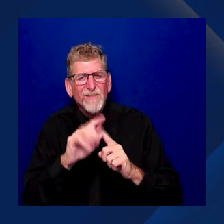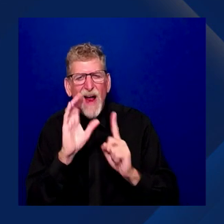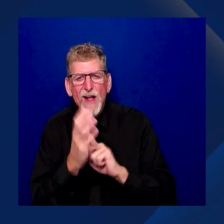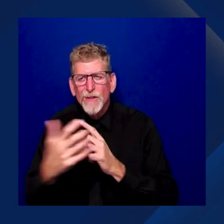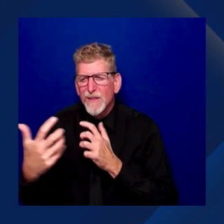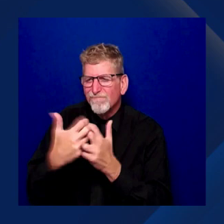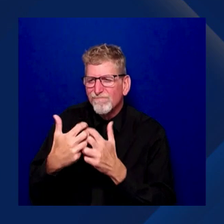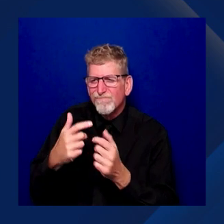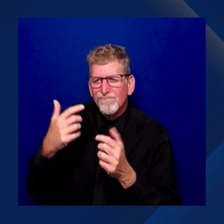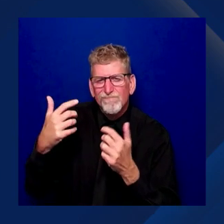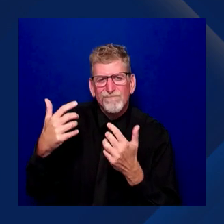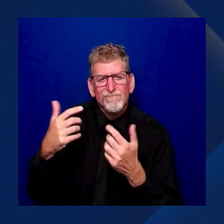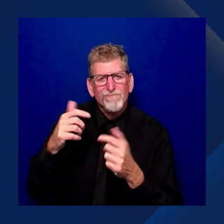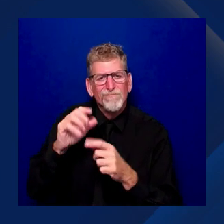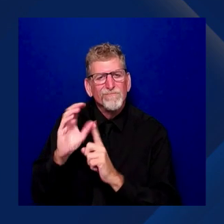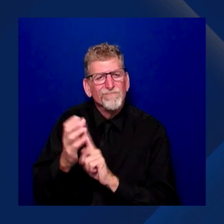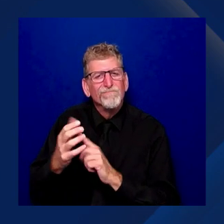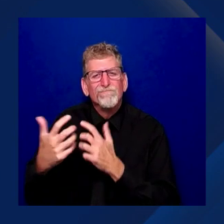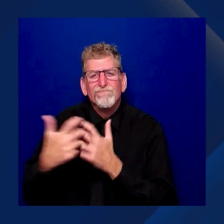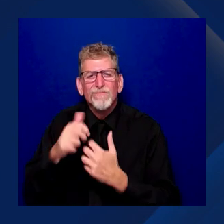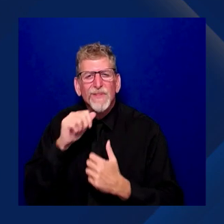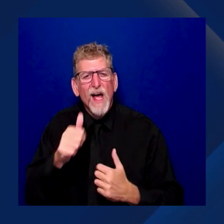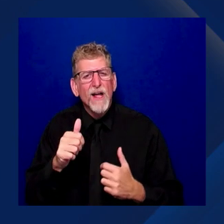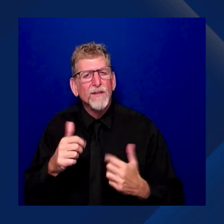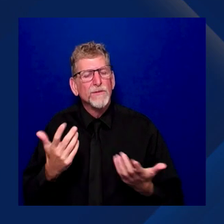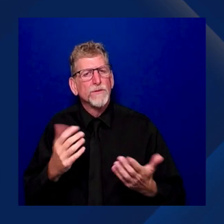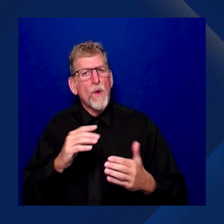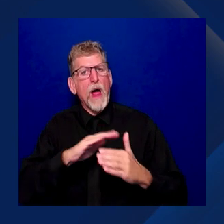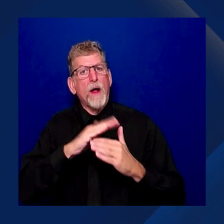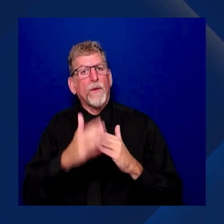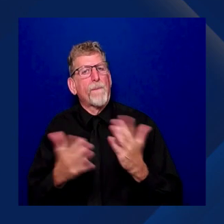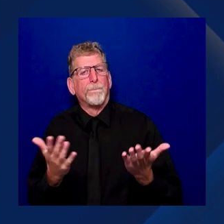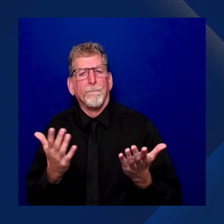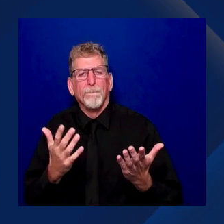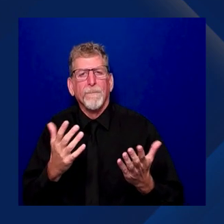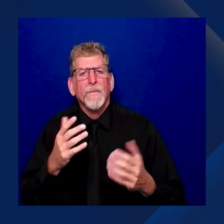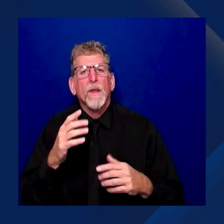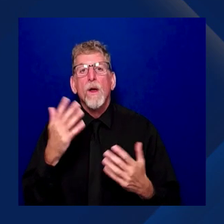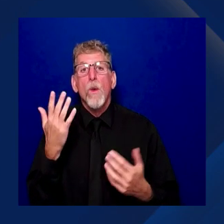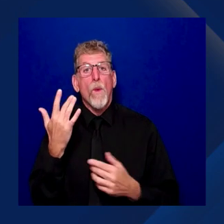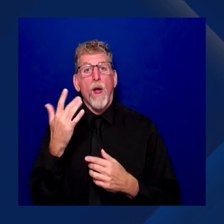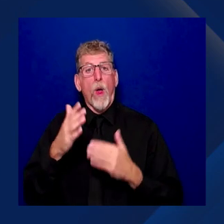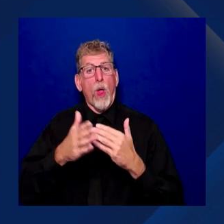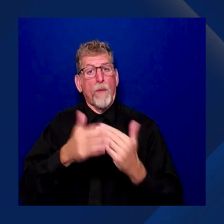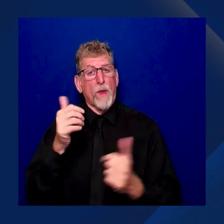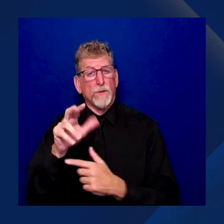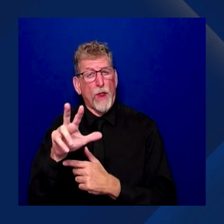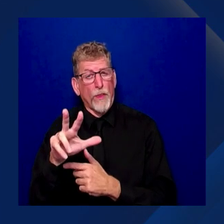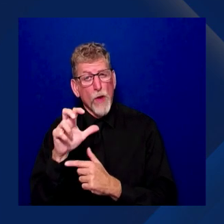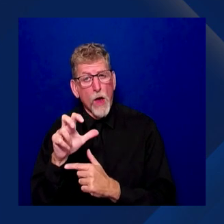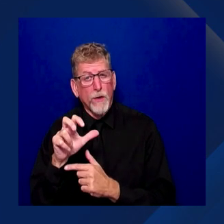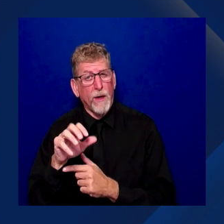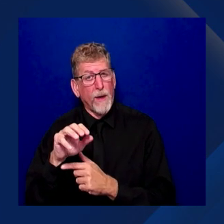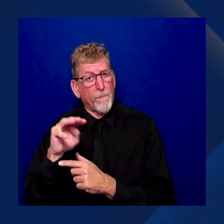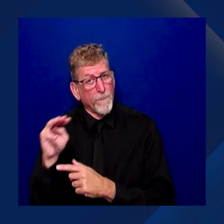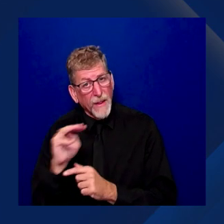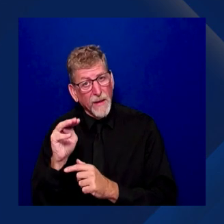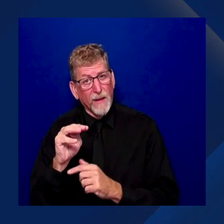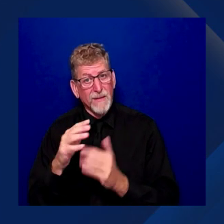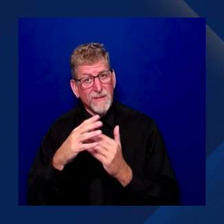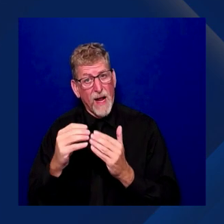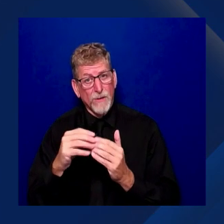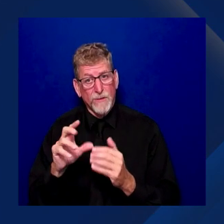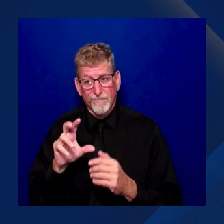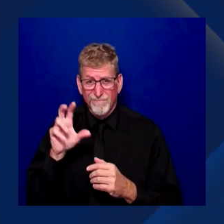outcomes are much higher. And that's why the nearly $300 million to grow and diversify the